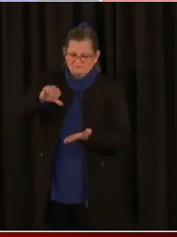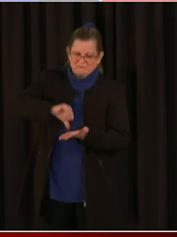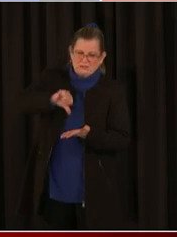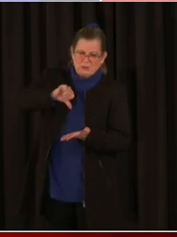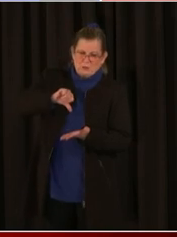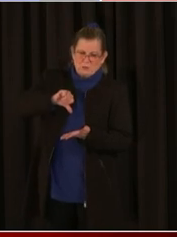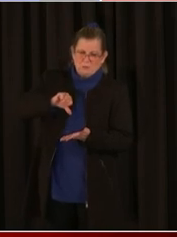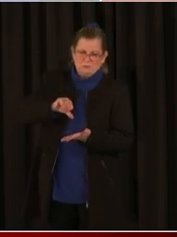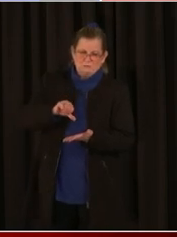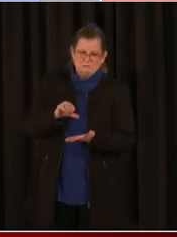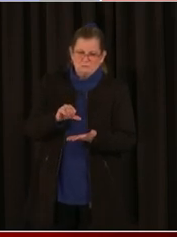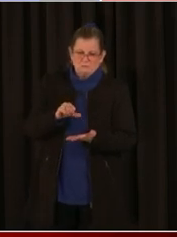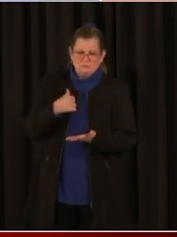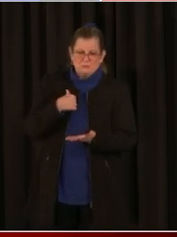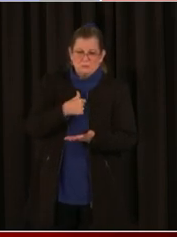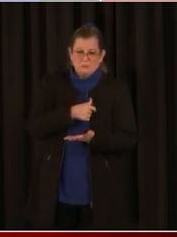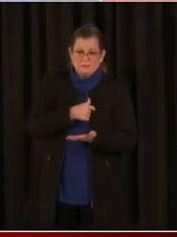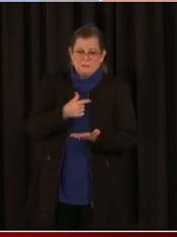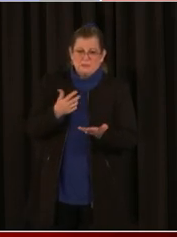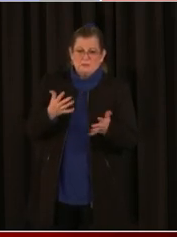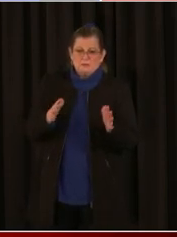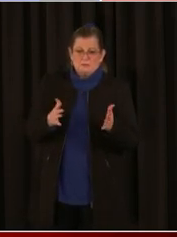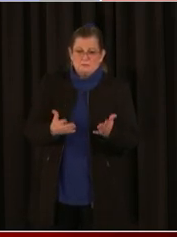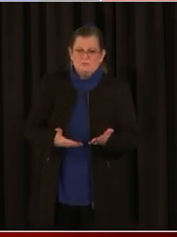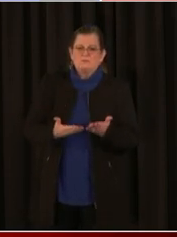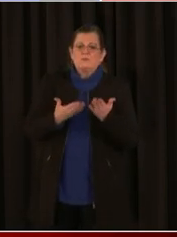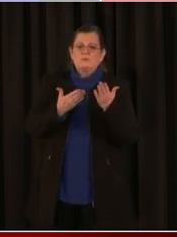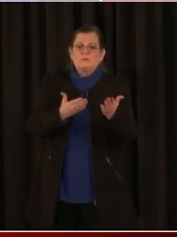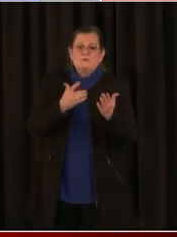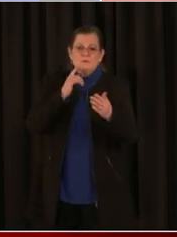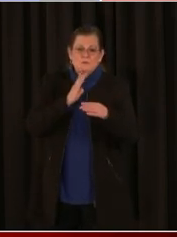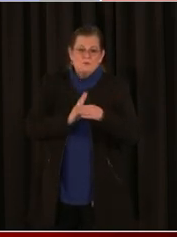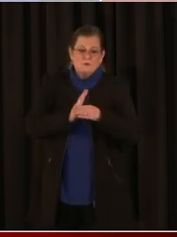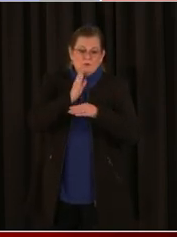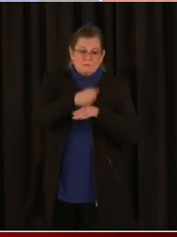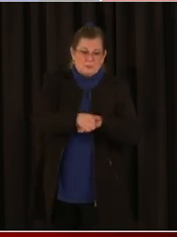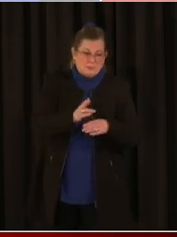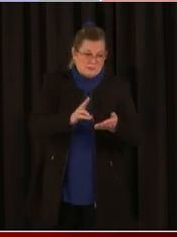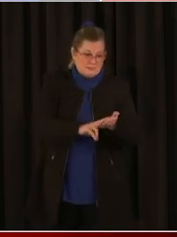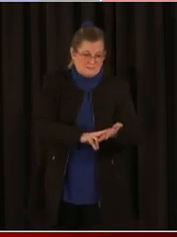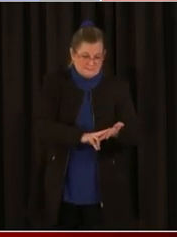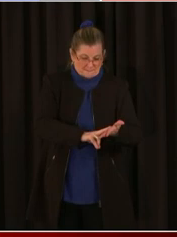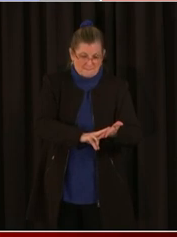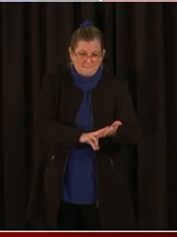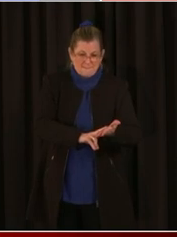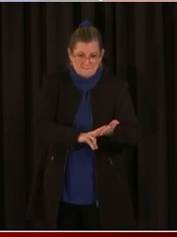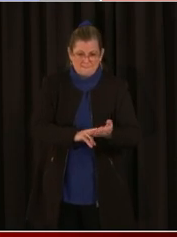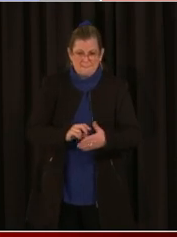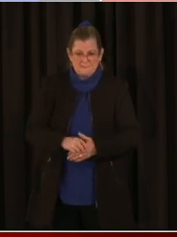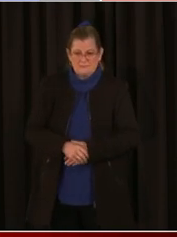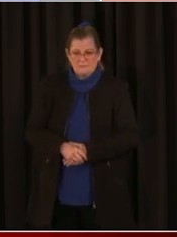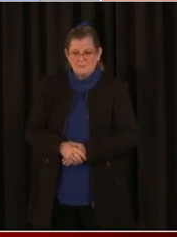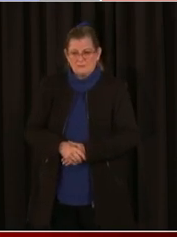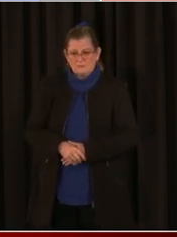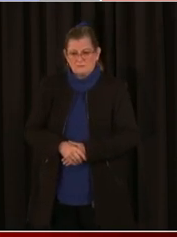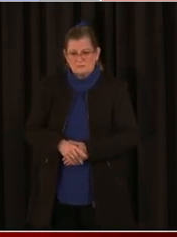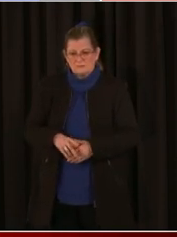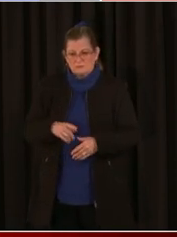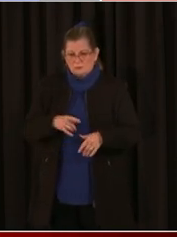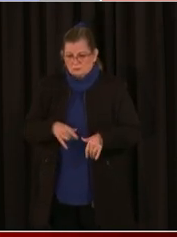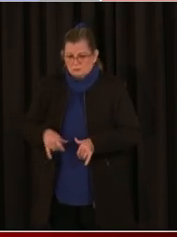were approved in December, both readings unanimously, and so I expect that they will